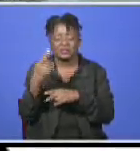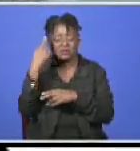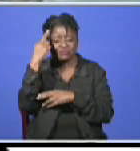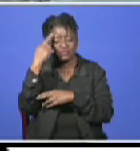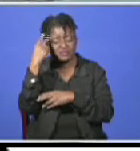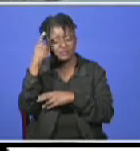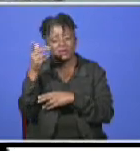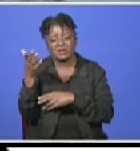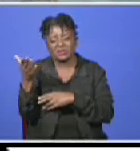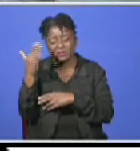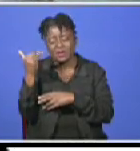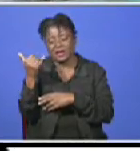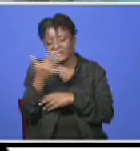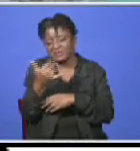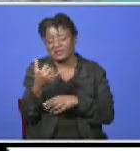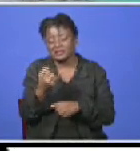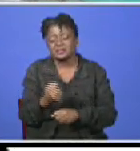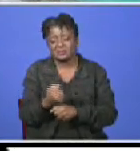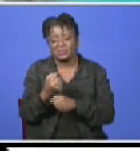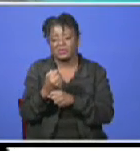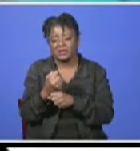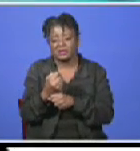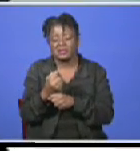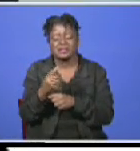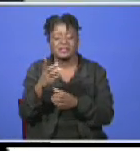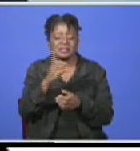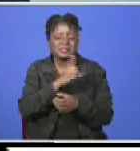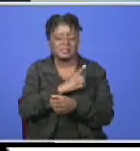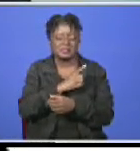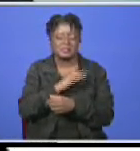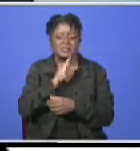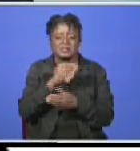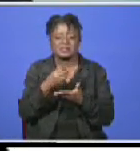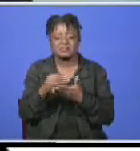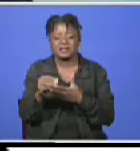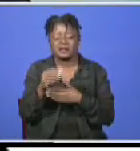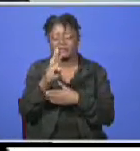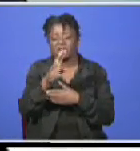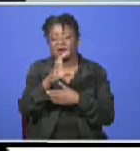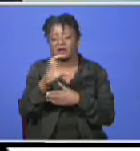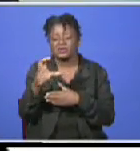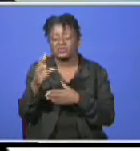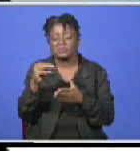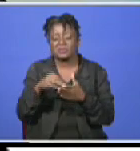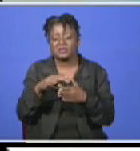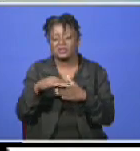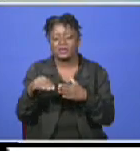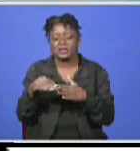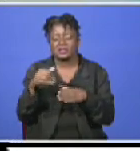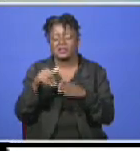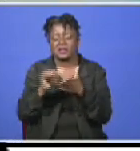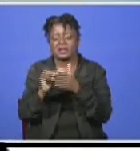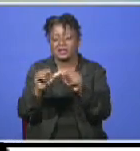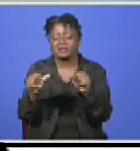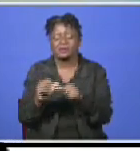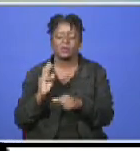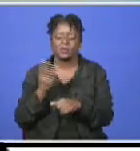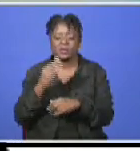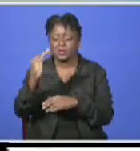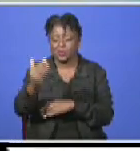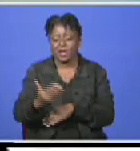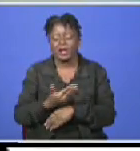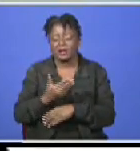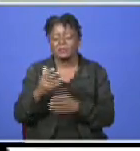support. I mean, like Disney, who's spending some $400 million in that area, we welcome that opportunity for our people. Our people